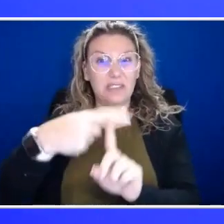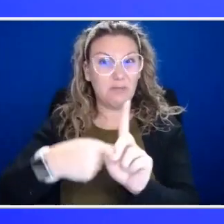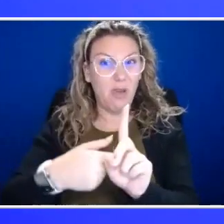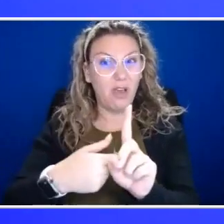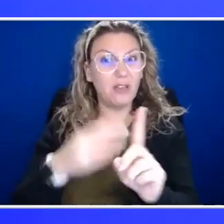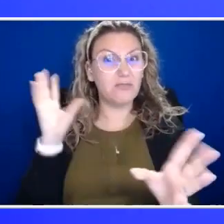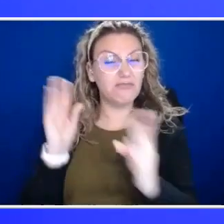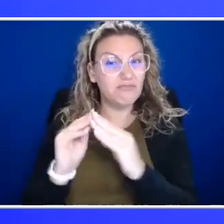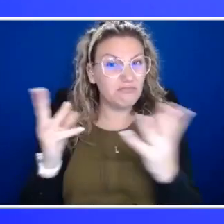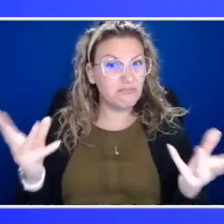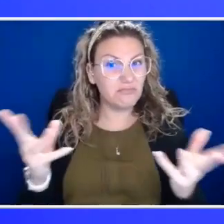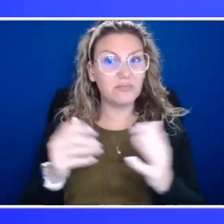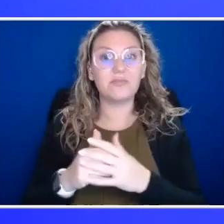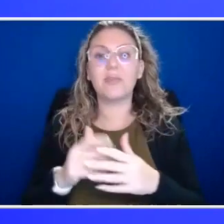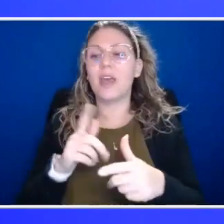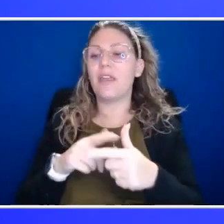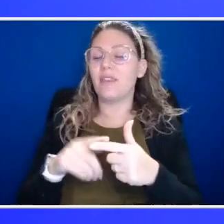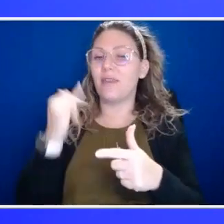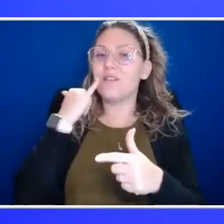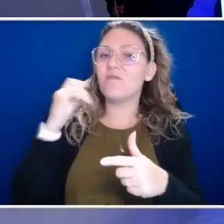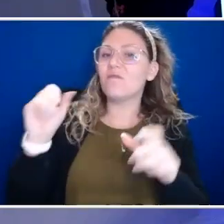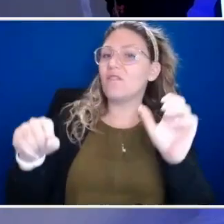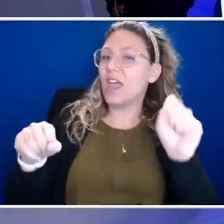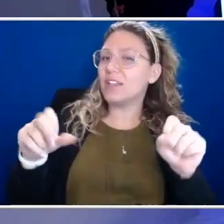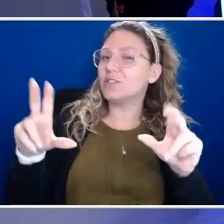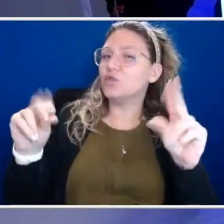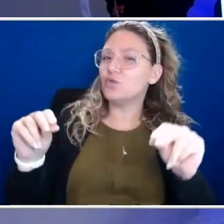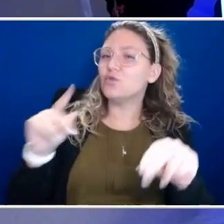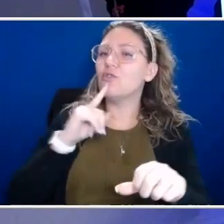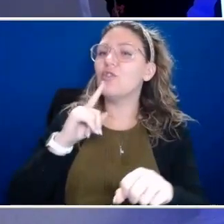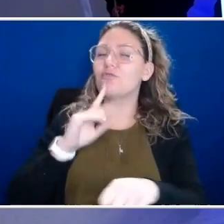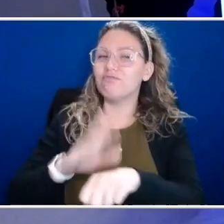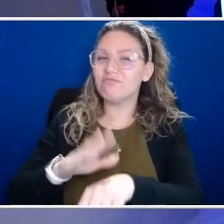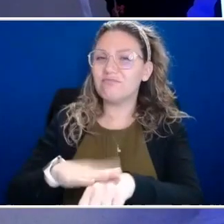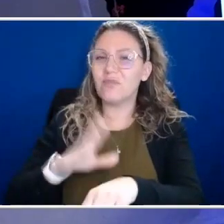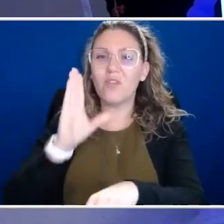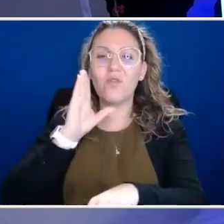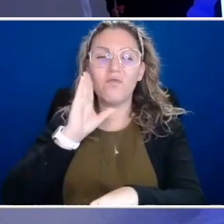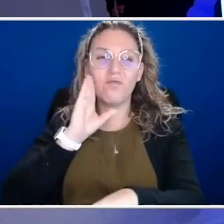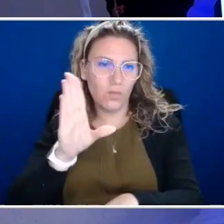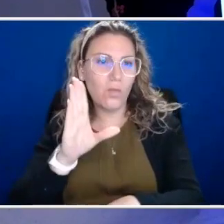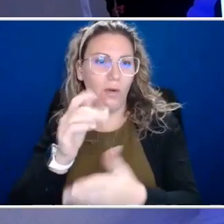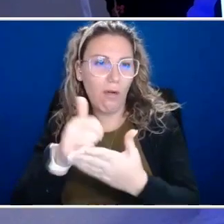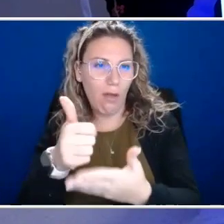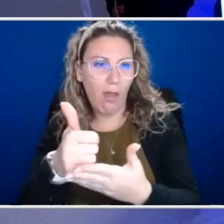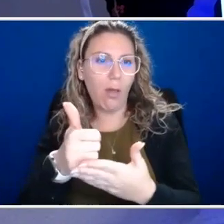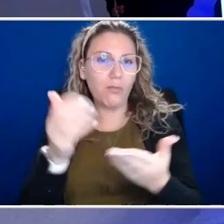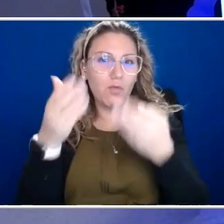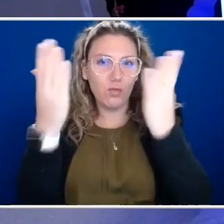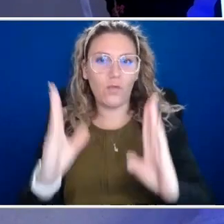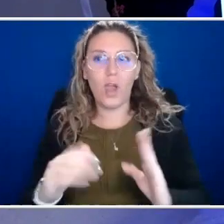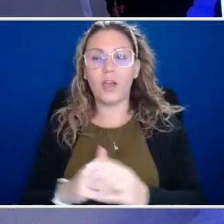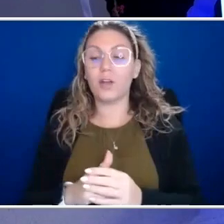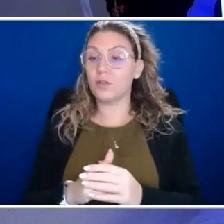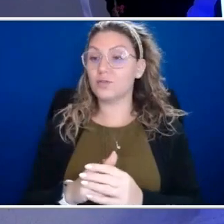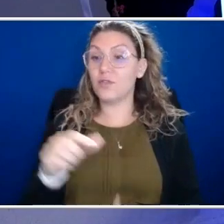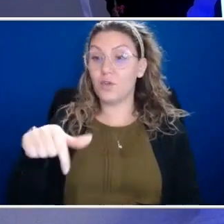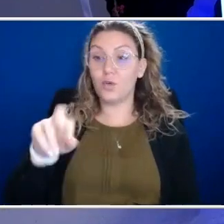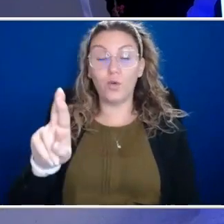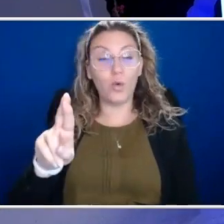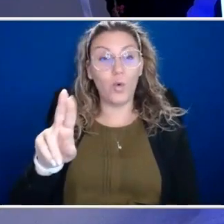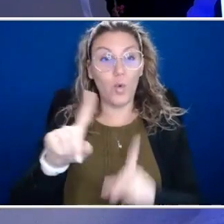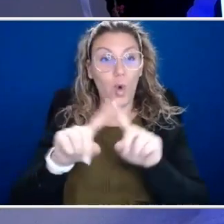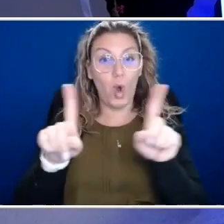the clinicians to help the family. Open up that line of communication, for sure. We've put a QR code up there on your screen about